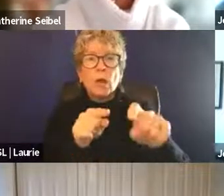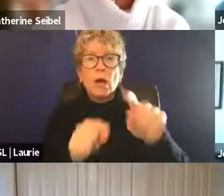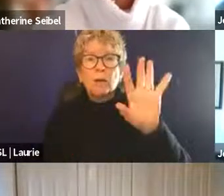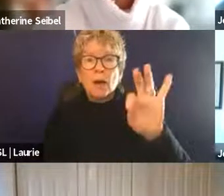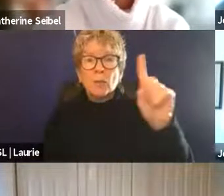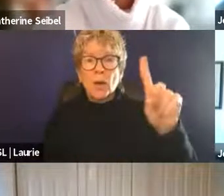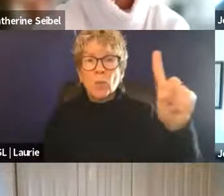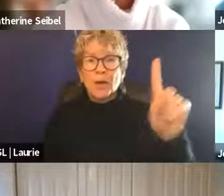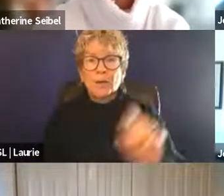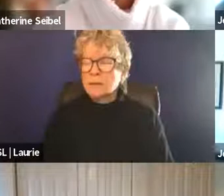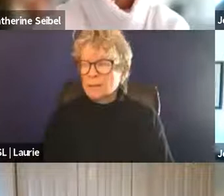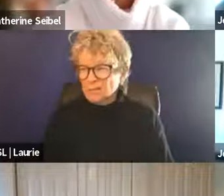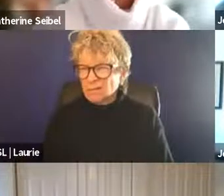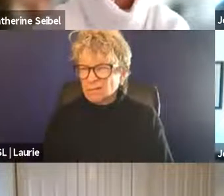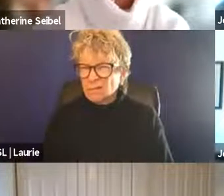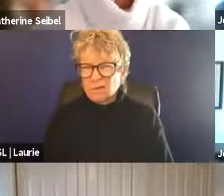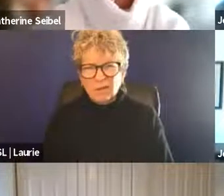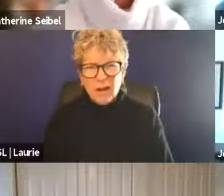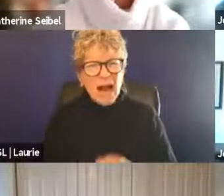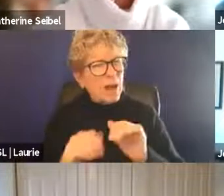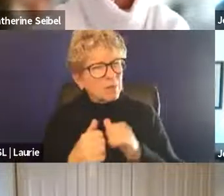don't understand how that was supposed to help me.